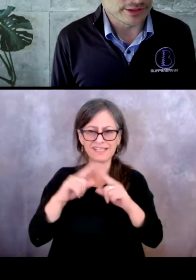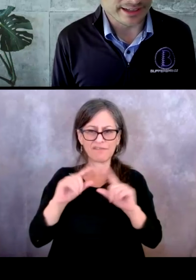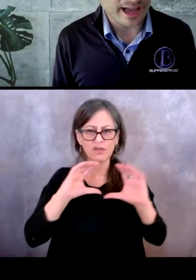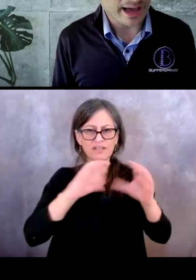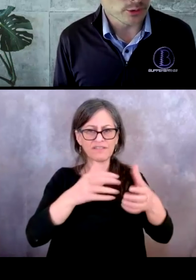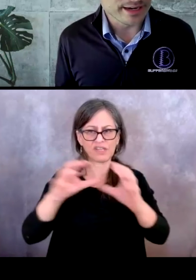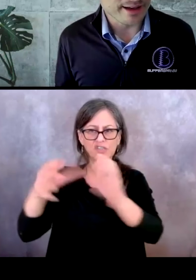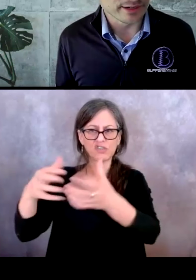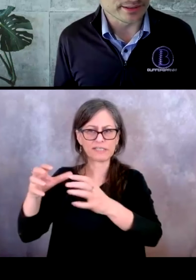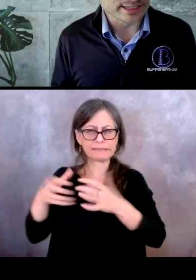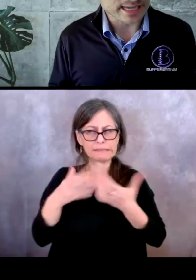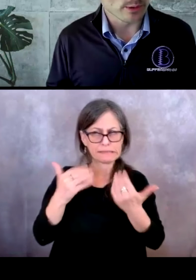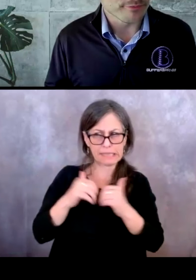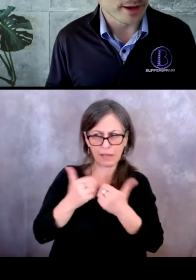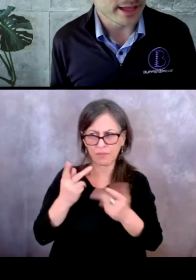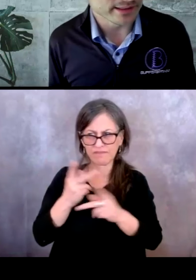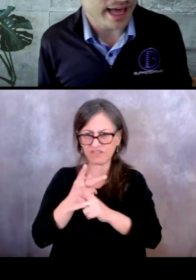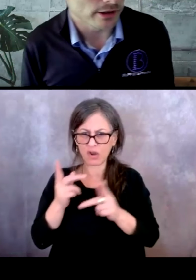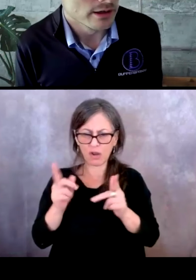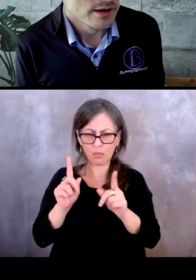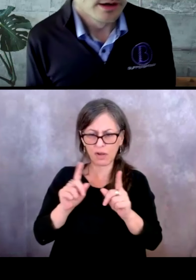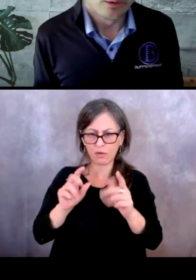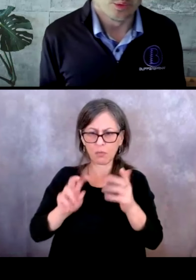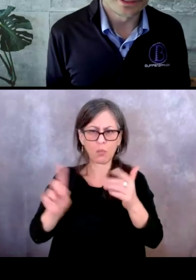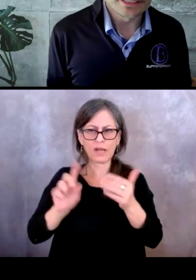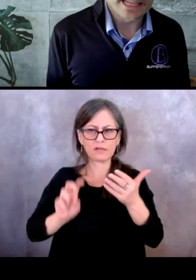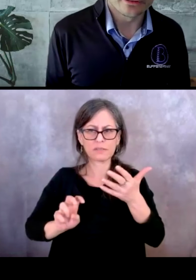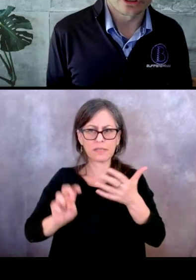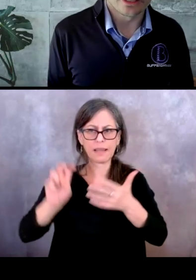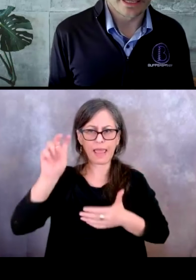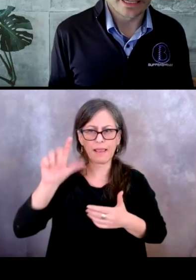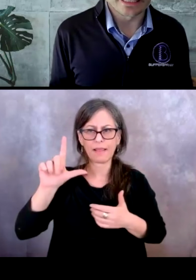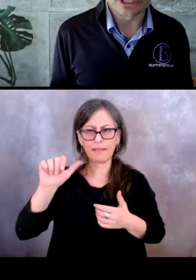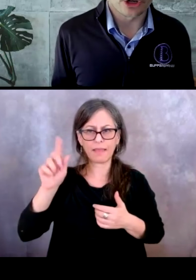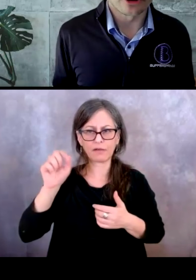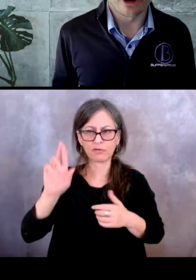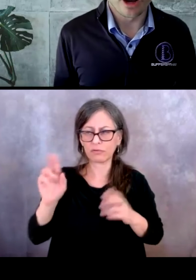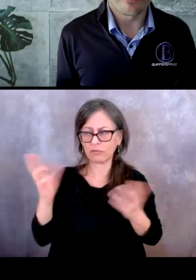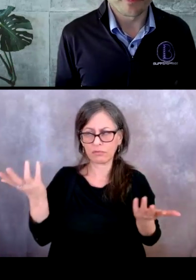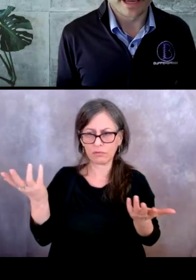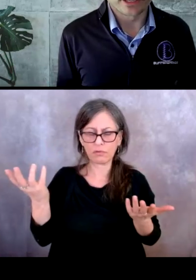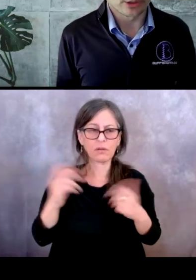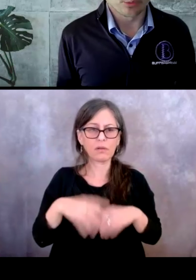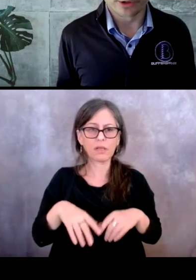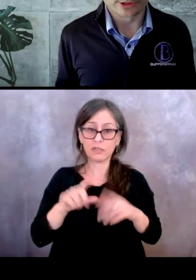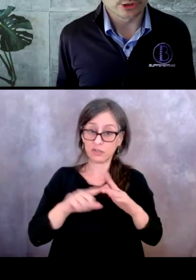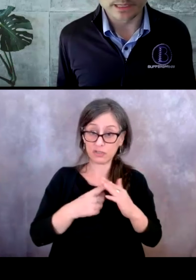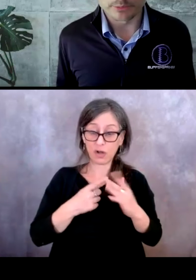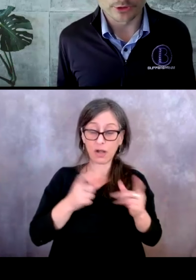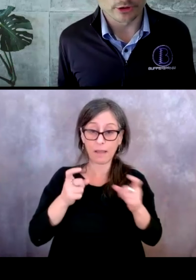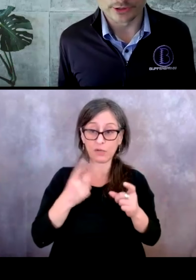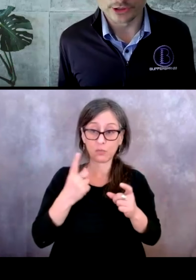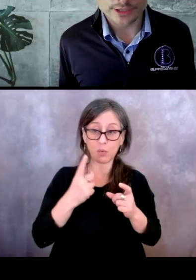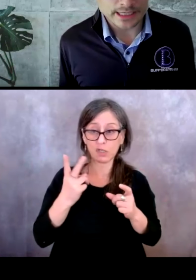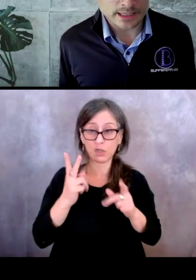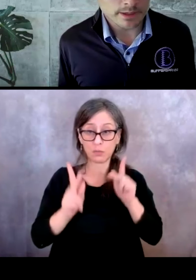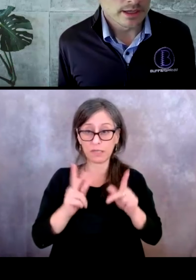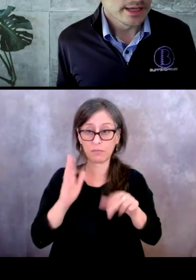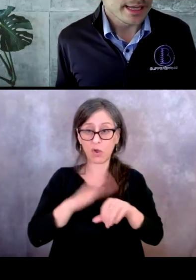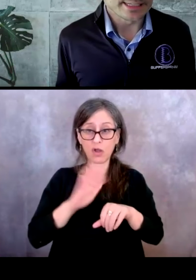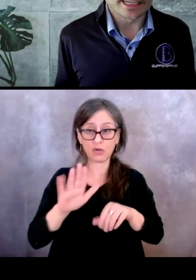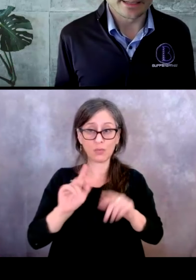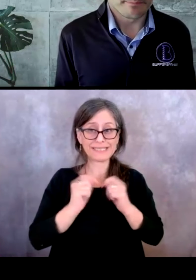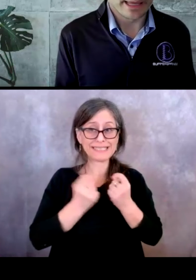divisions and everything? How do I navigate this? How do I find that ladder? What does that look like? Is it starting off of managing one or two people that are on your